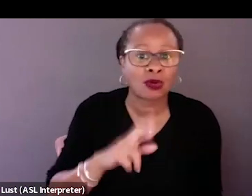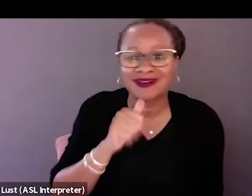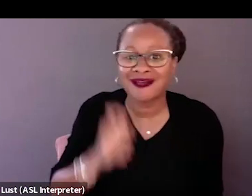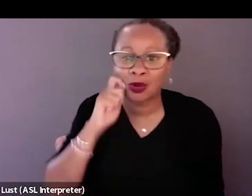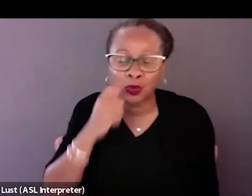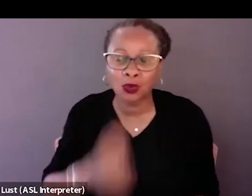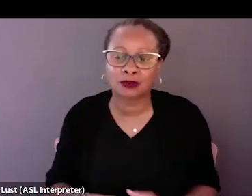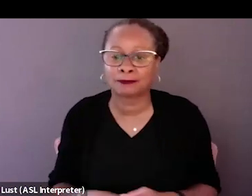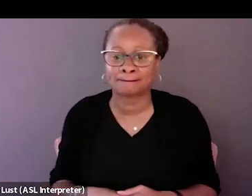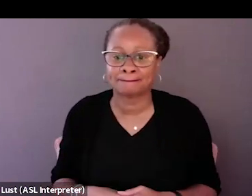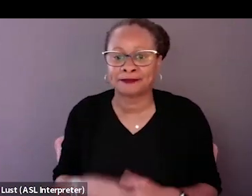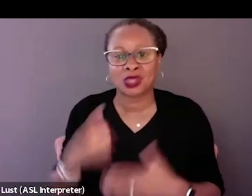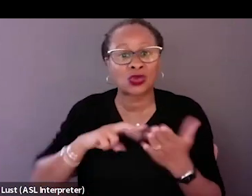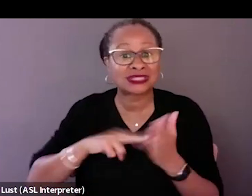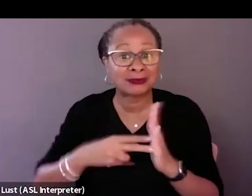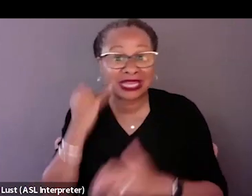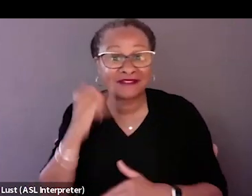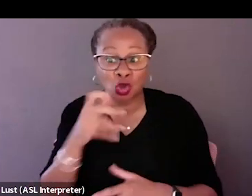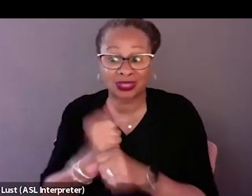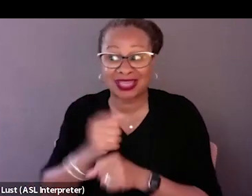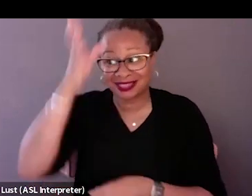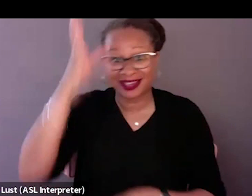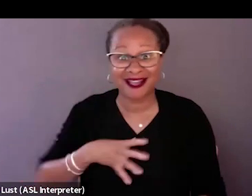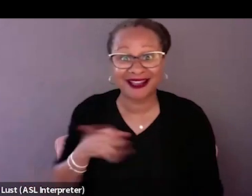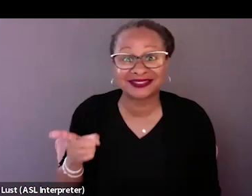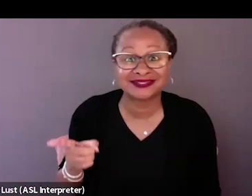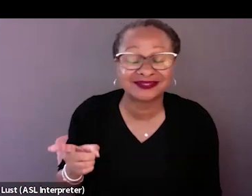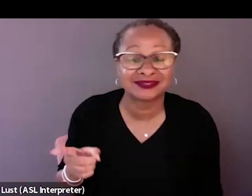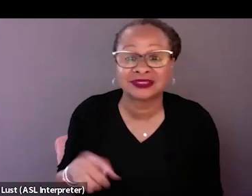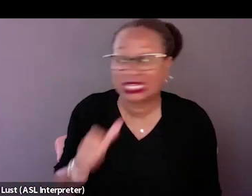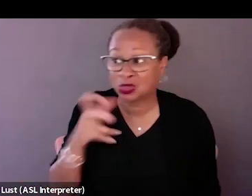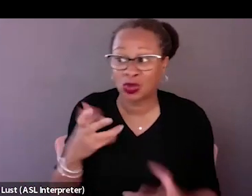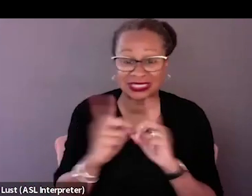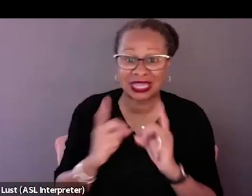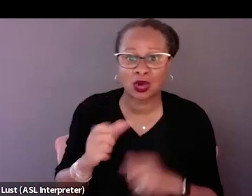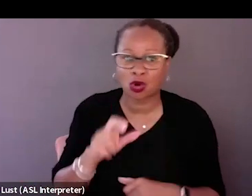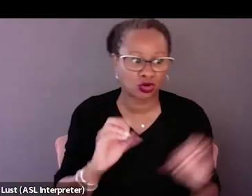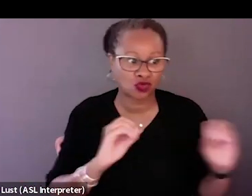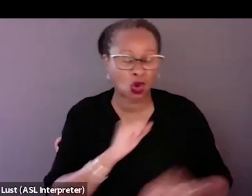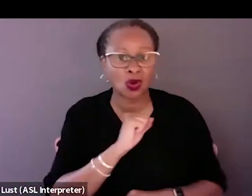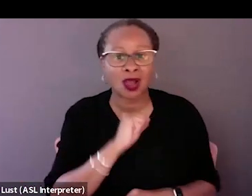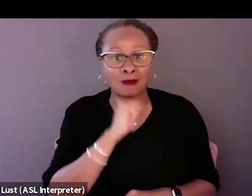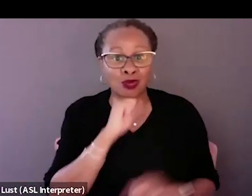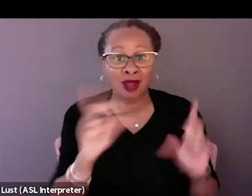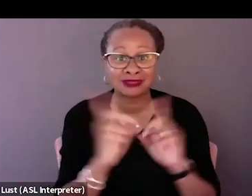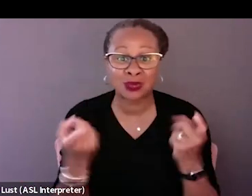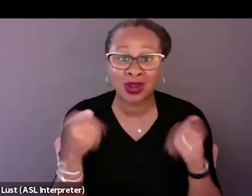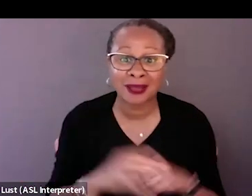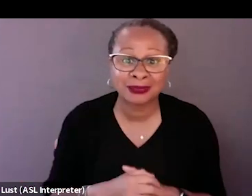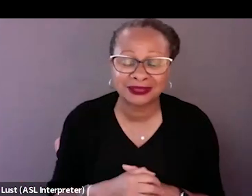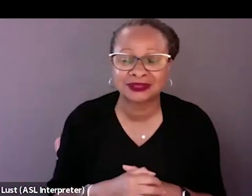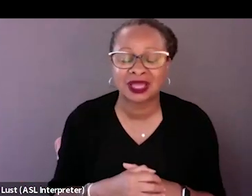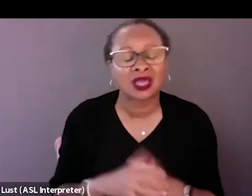what is it, what does it mean if you don't get the guy, or what does it mean if you don't get asked to prom, that kind of thing. So